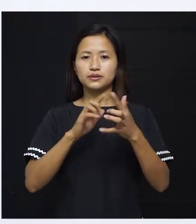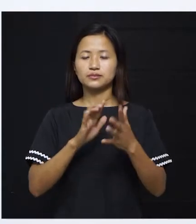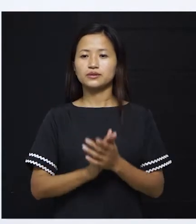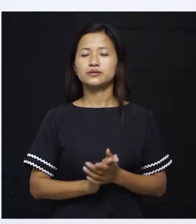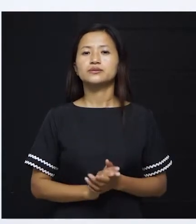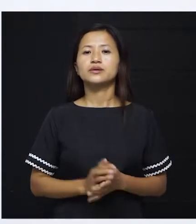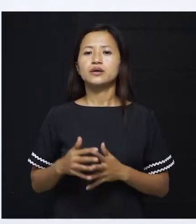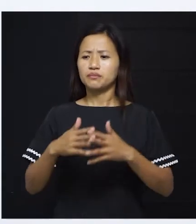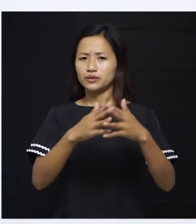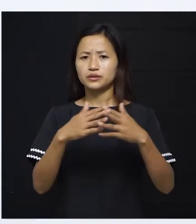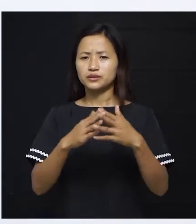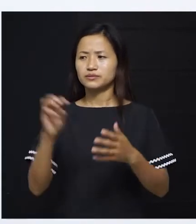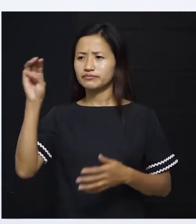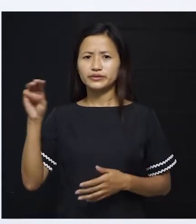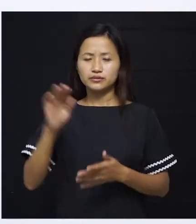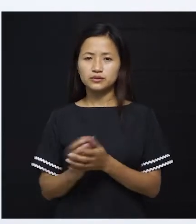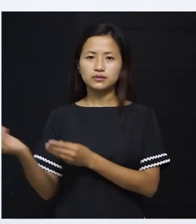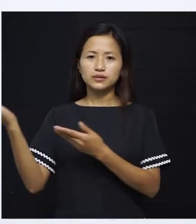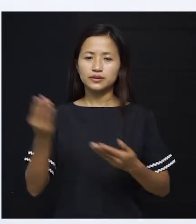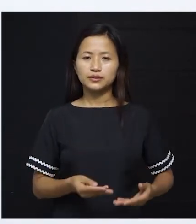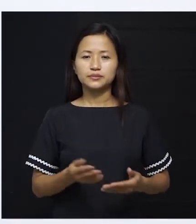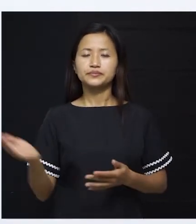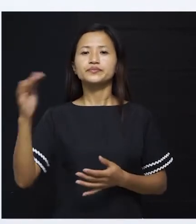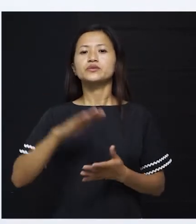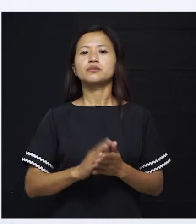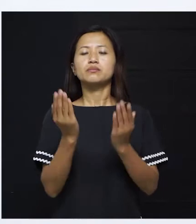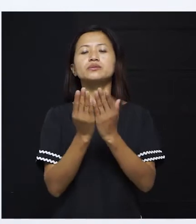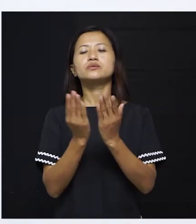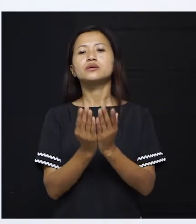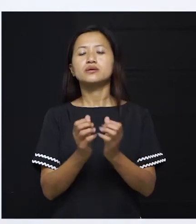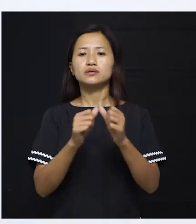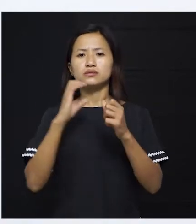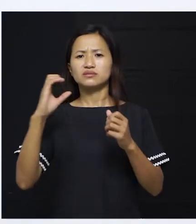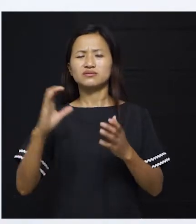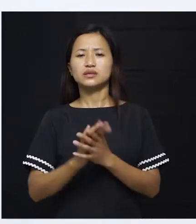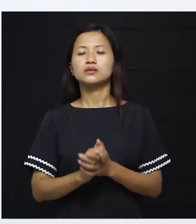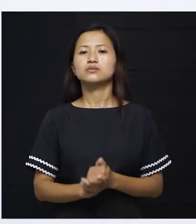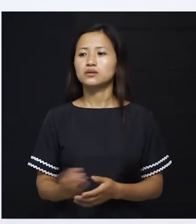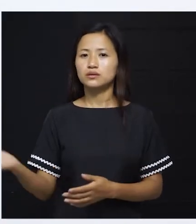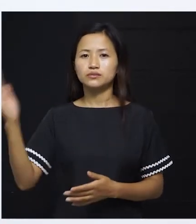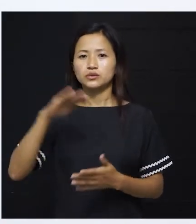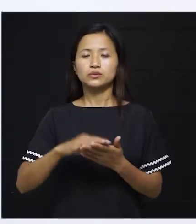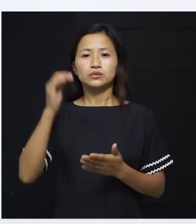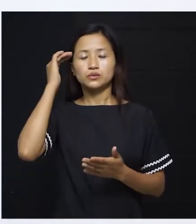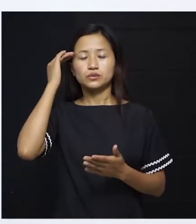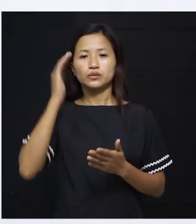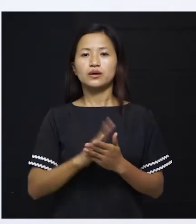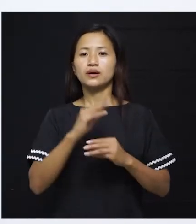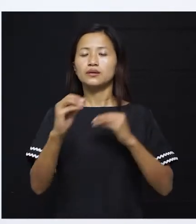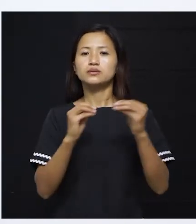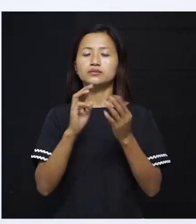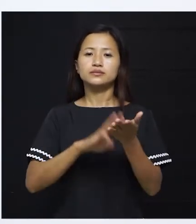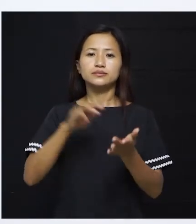American missionaries came, they wrote some books, and from those accounts we come to know about the Naga. We get some